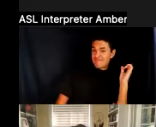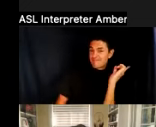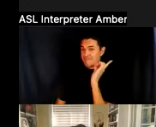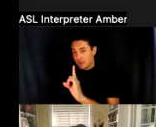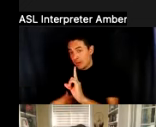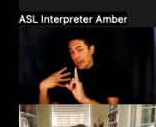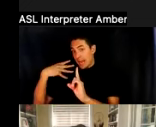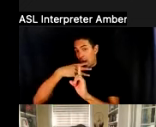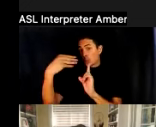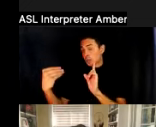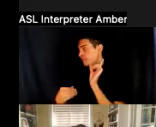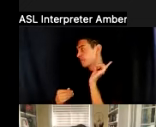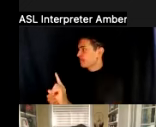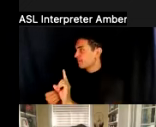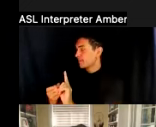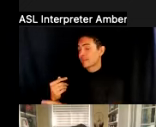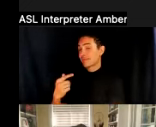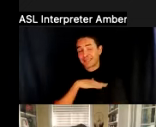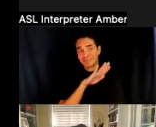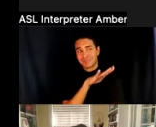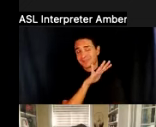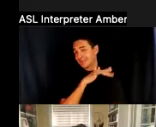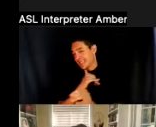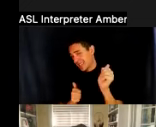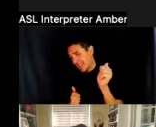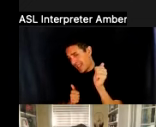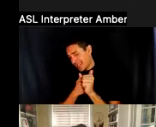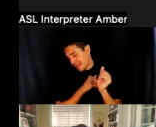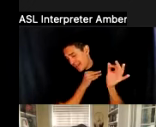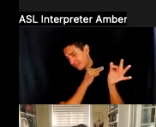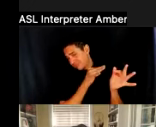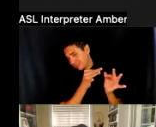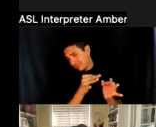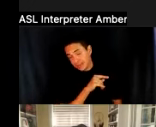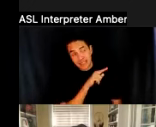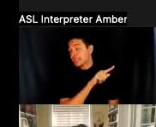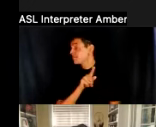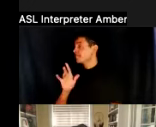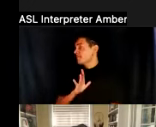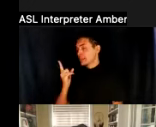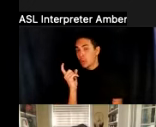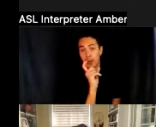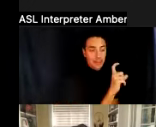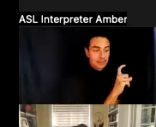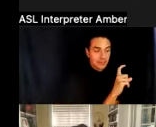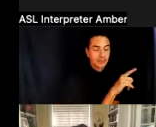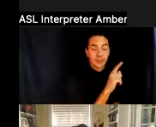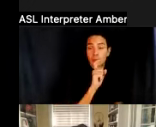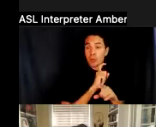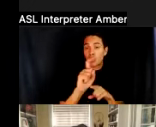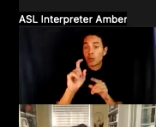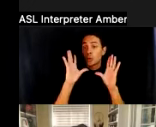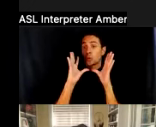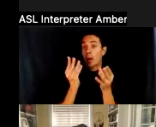and I told him what was going on. He goes back in and they call the